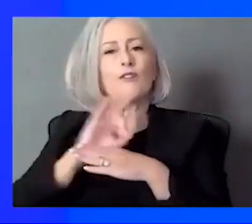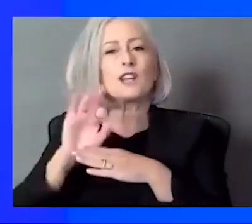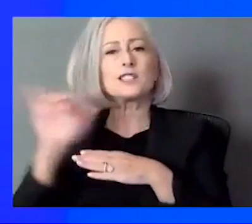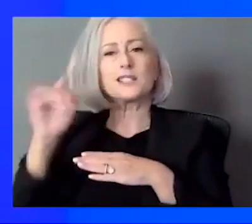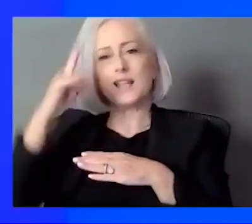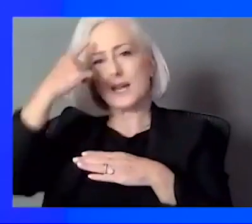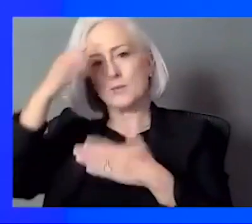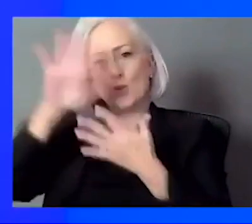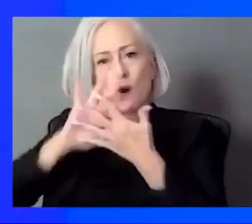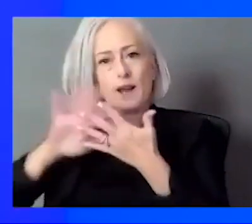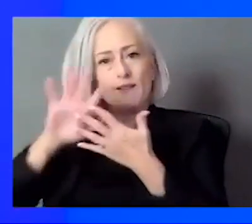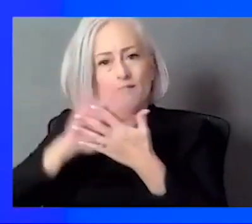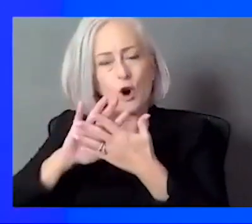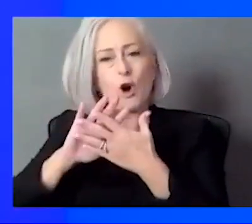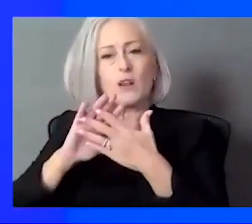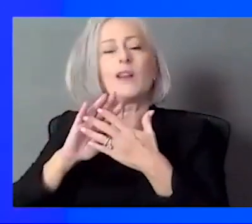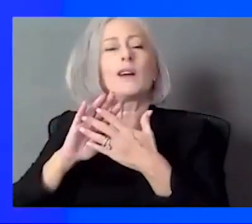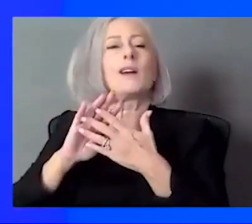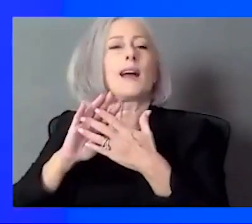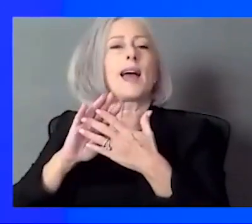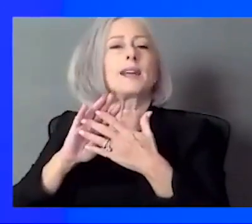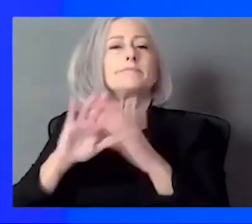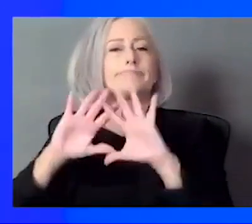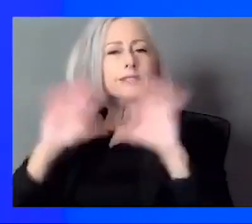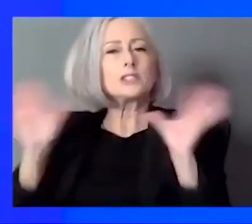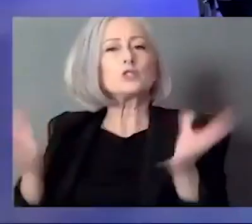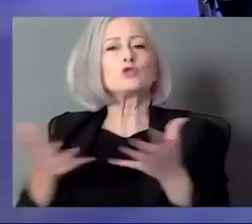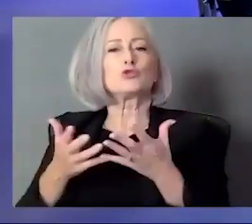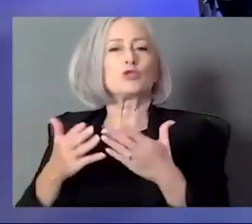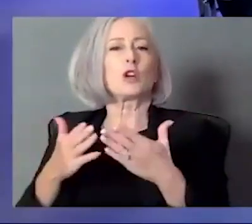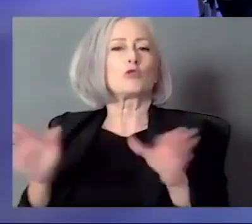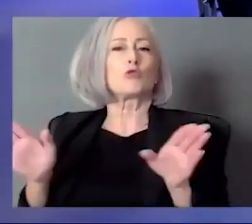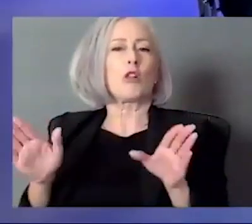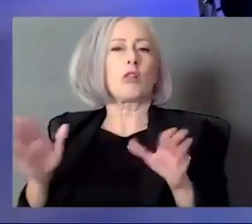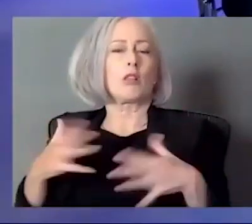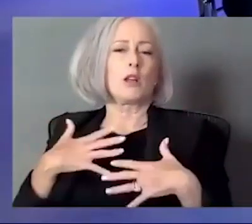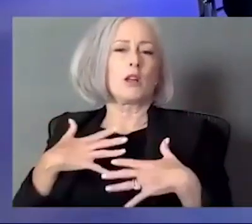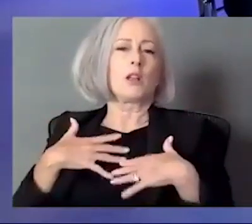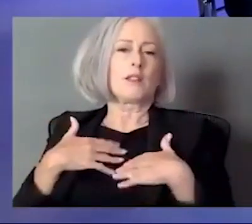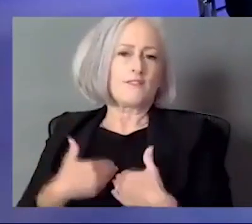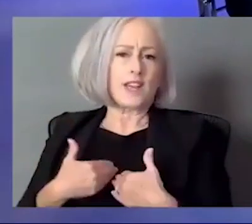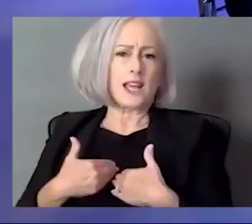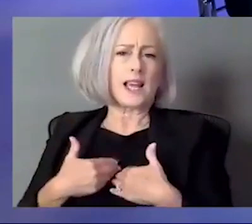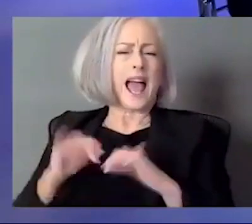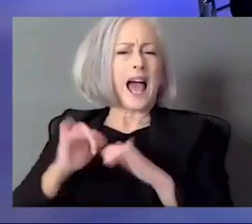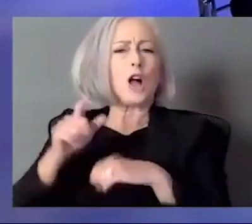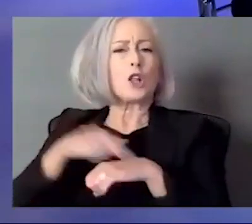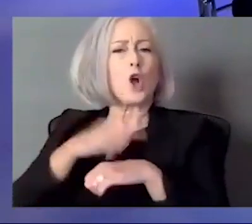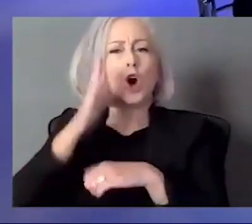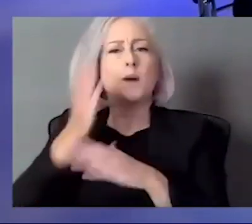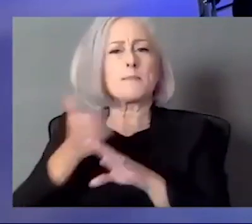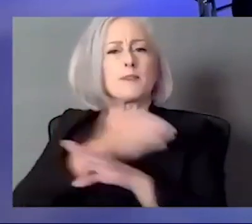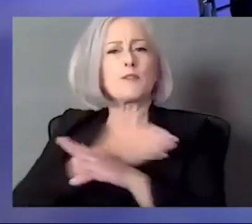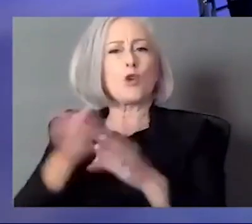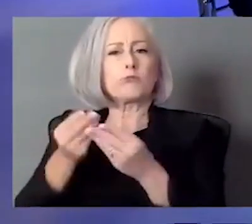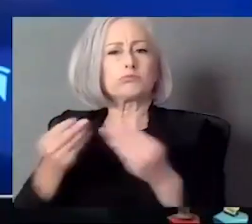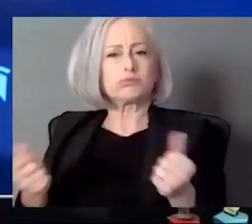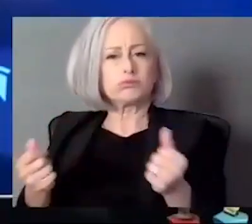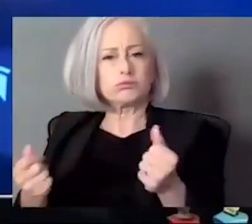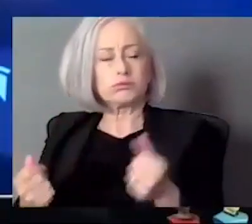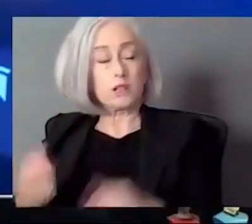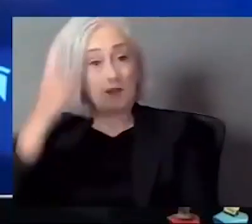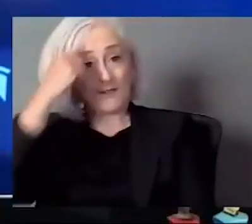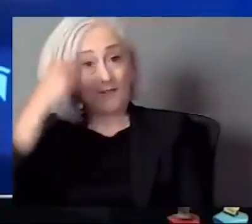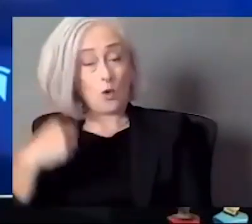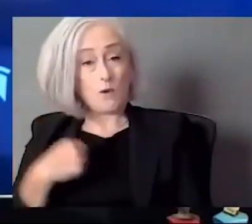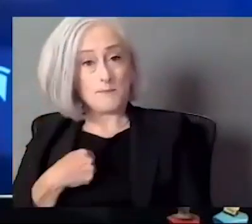going to do. How long will that take to resolve, if it does resolve? I think the biggest thing, for me, this has been a